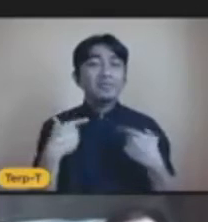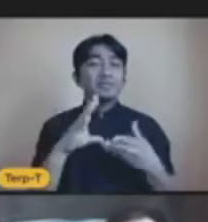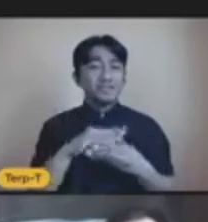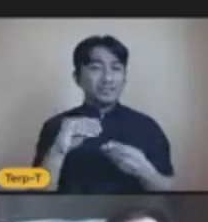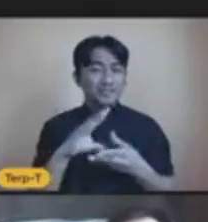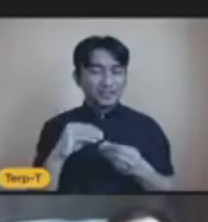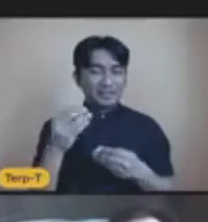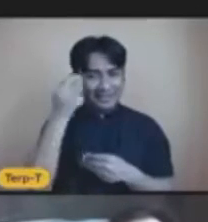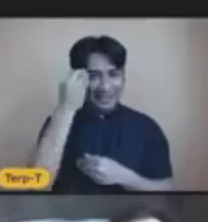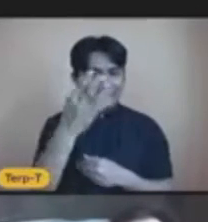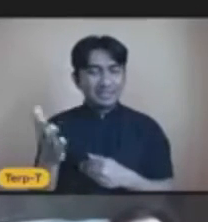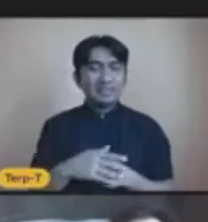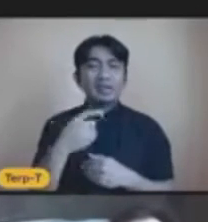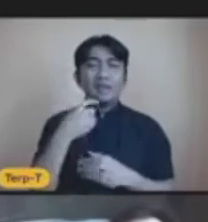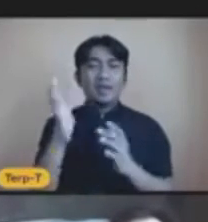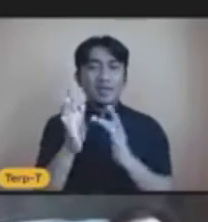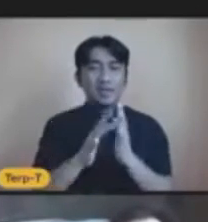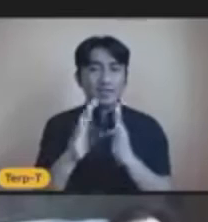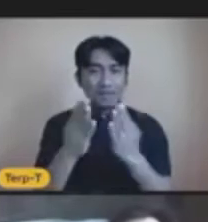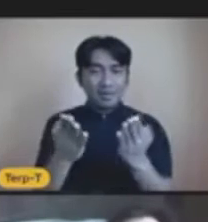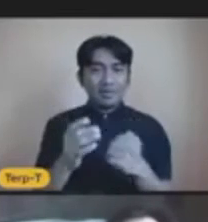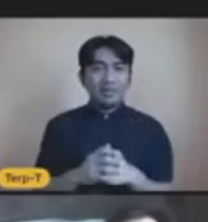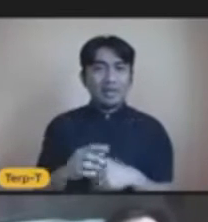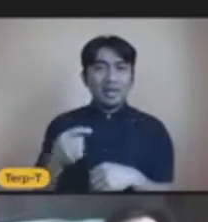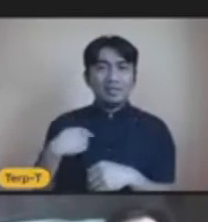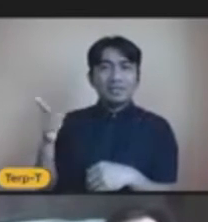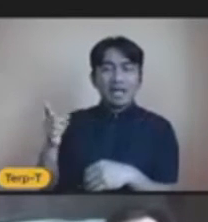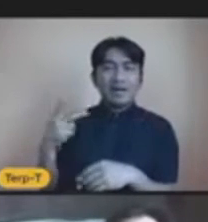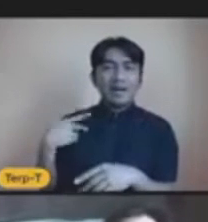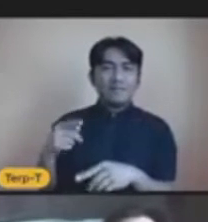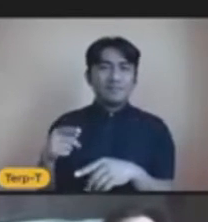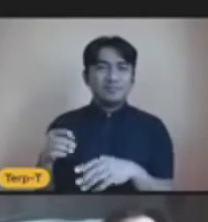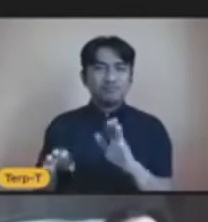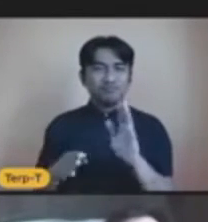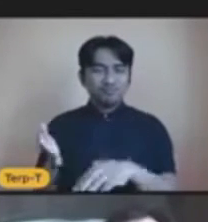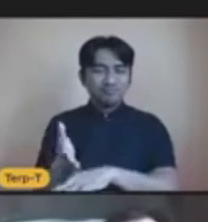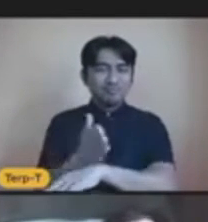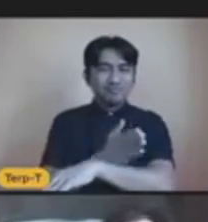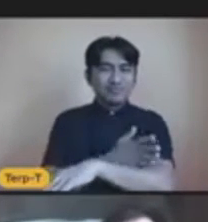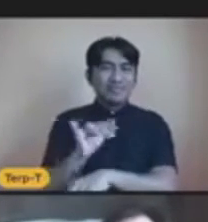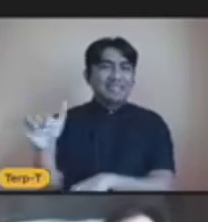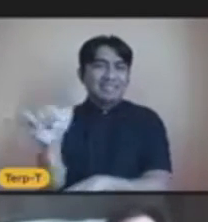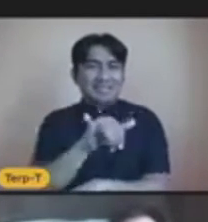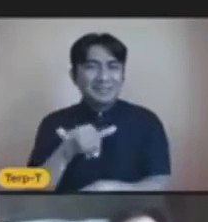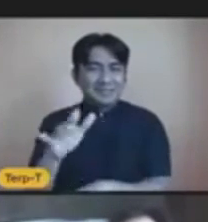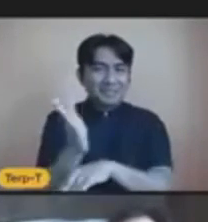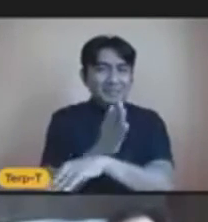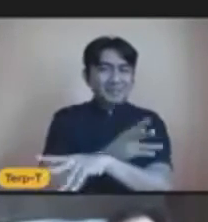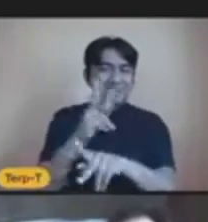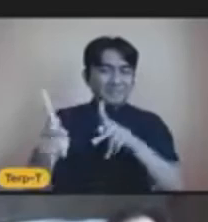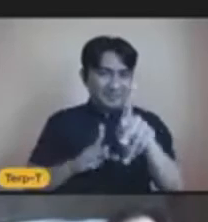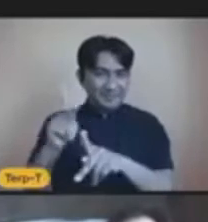And nasa Bible po, as iron sharpens iron, so does man sharpen another man.